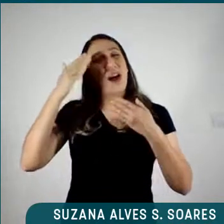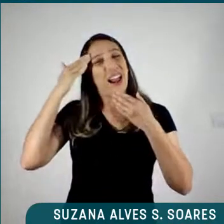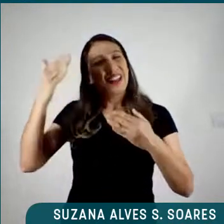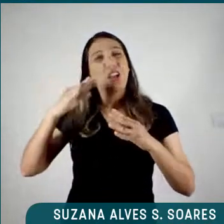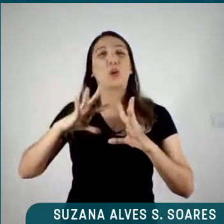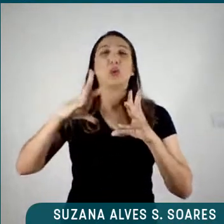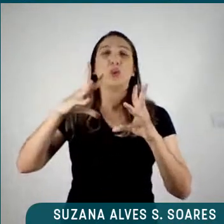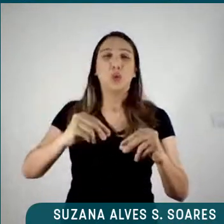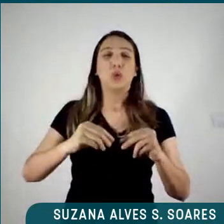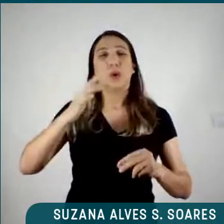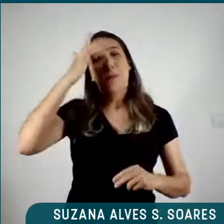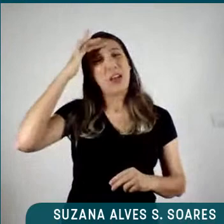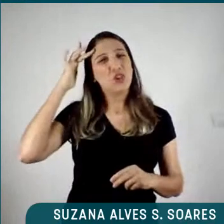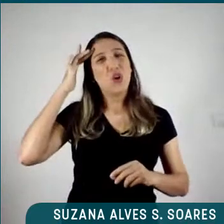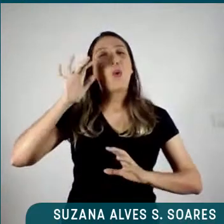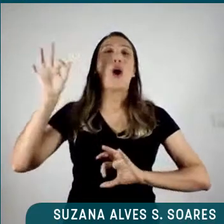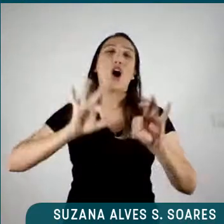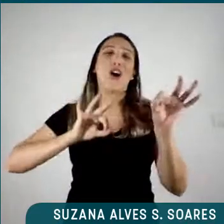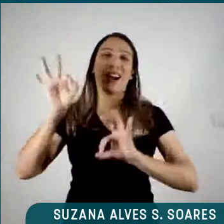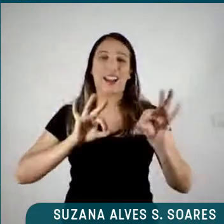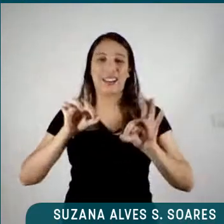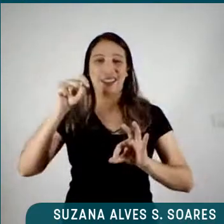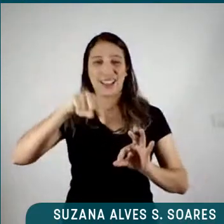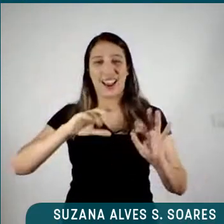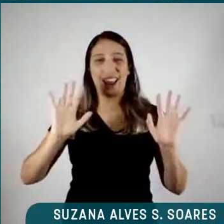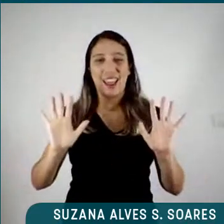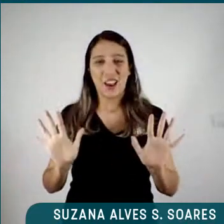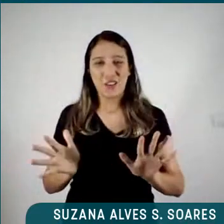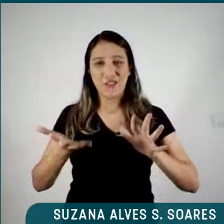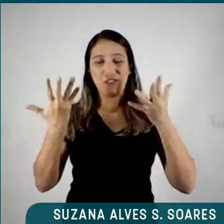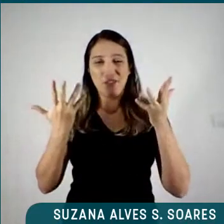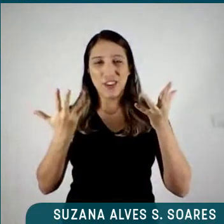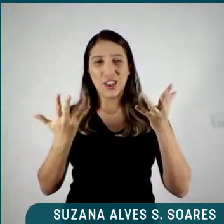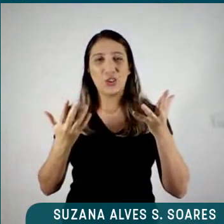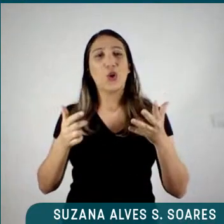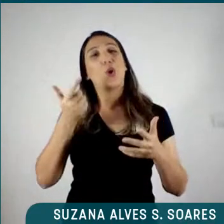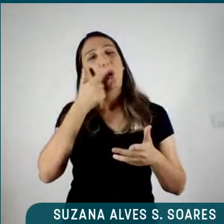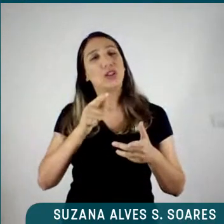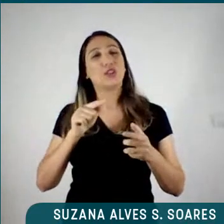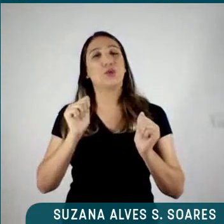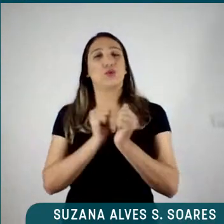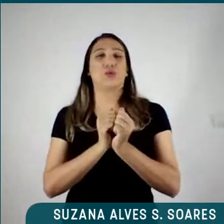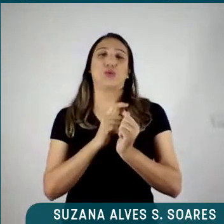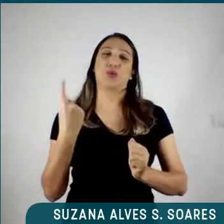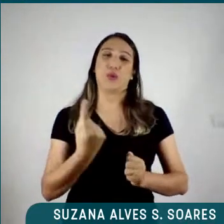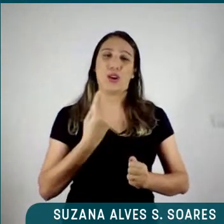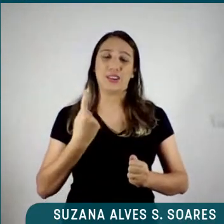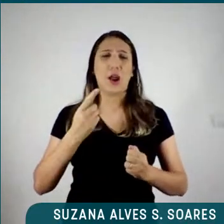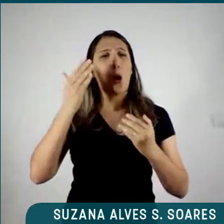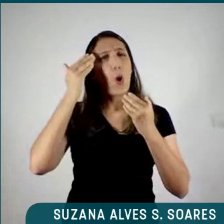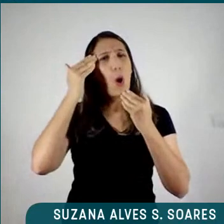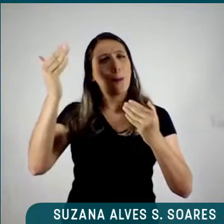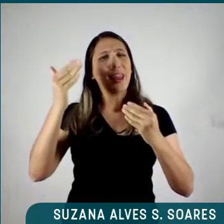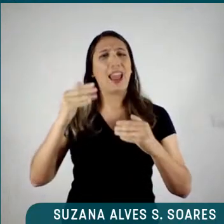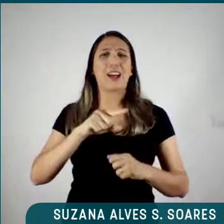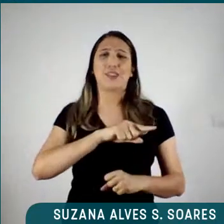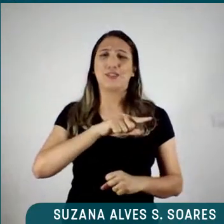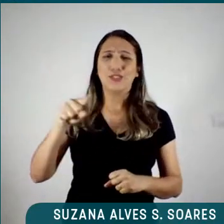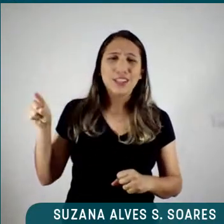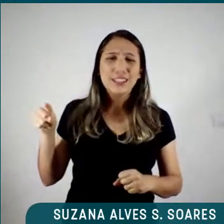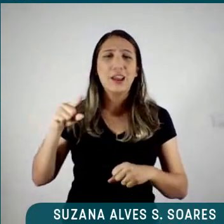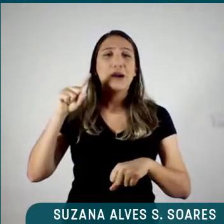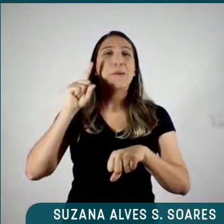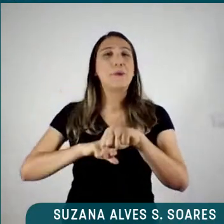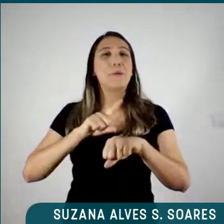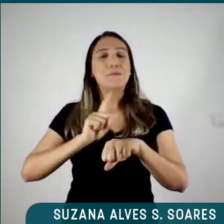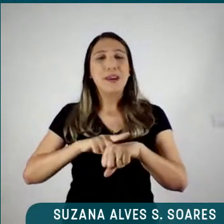Marina, I would like to thank you on behalf of everybody else that organized this event and put us together to